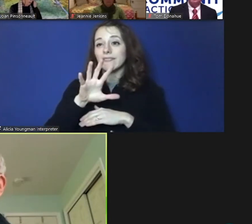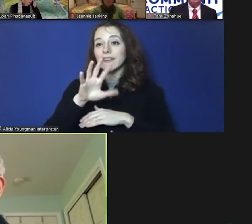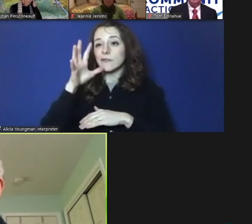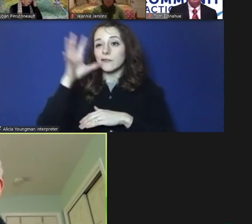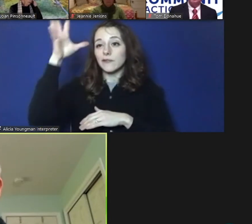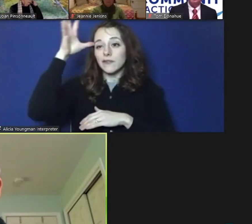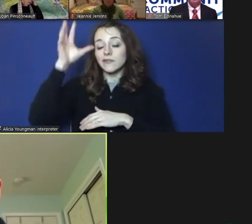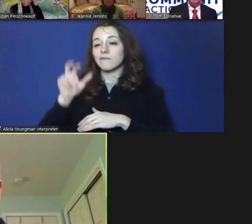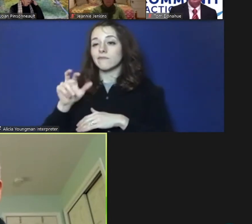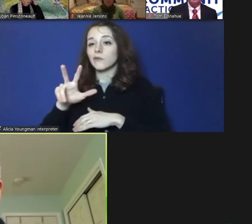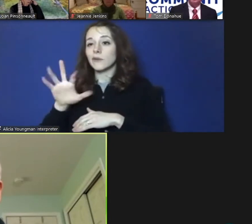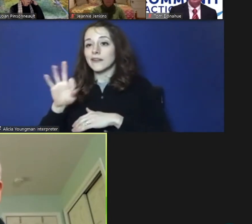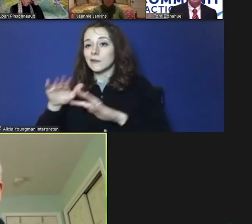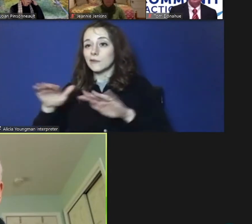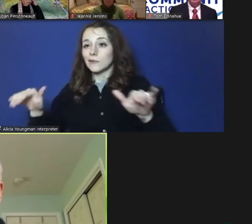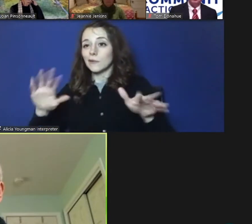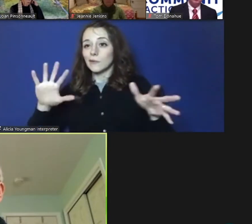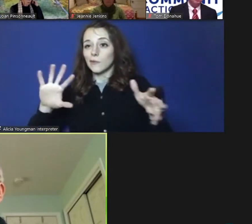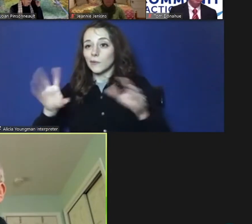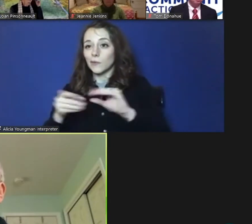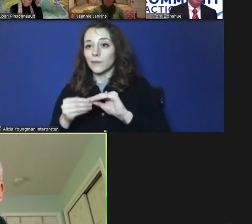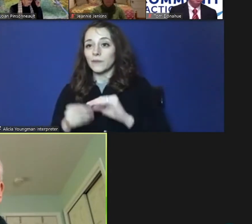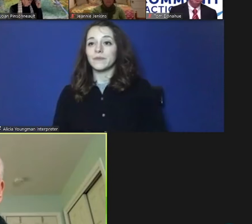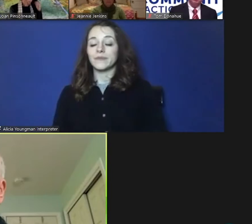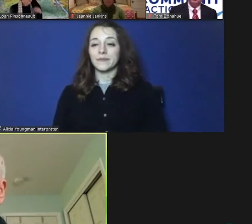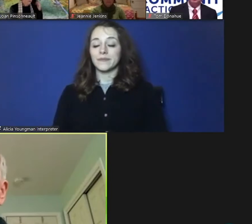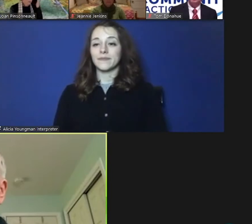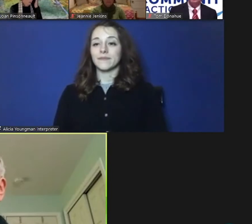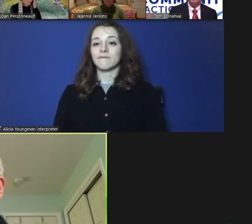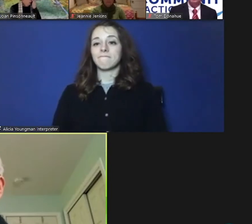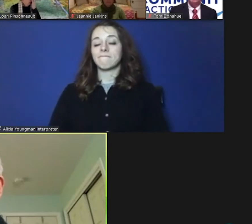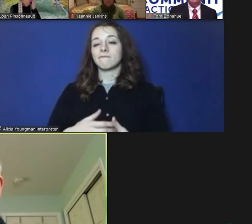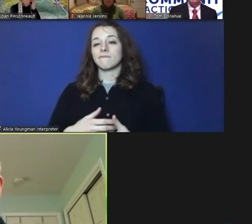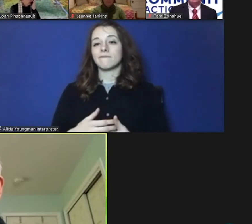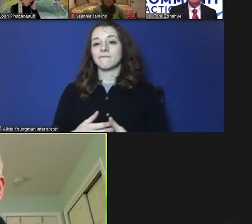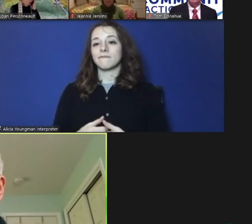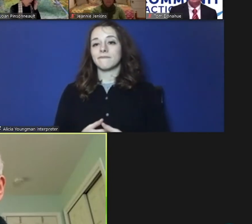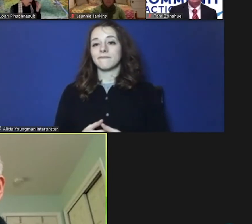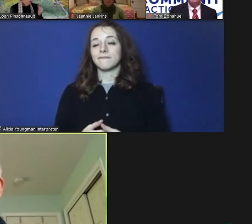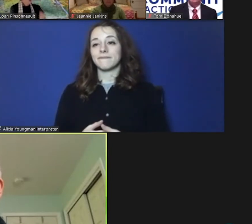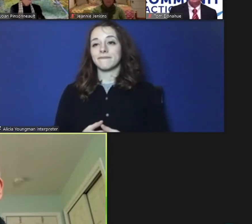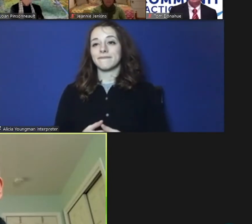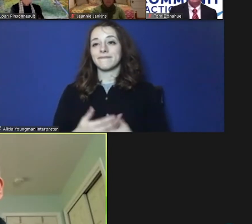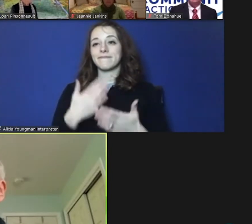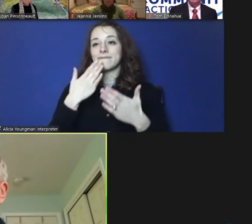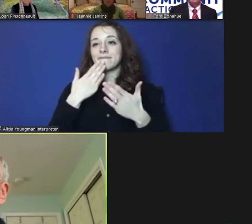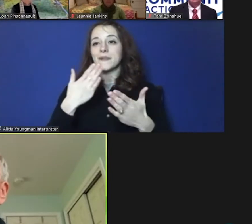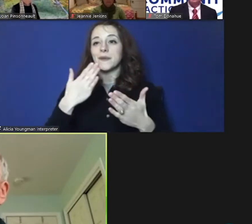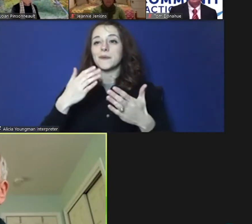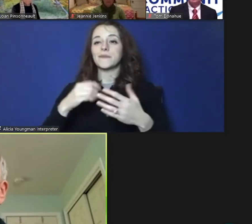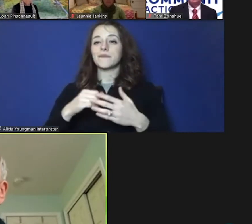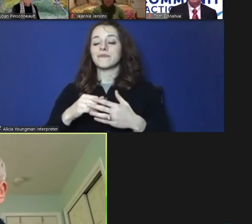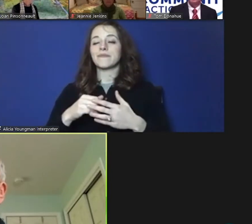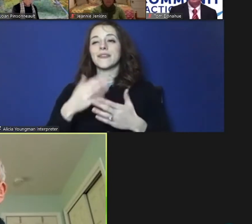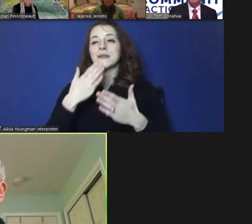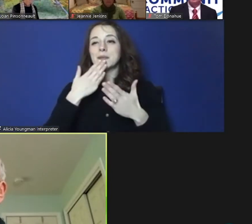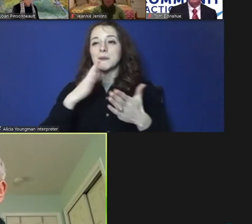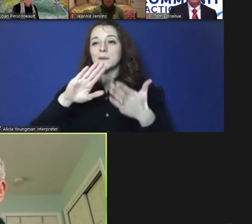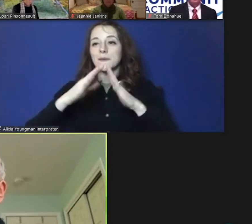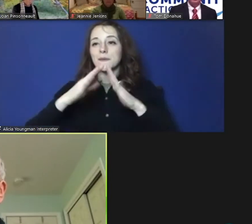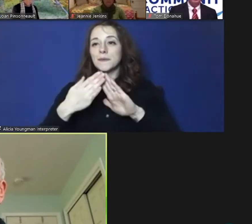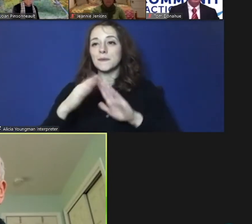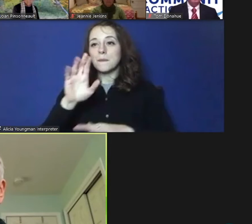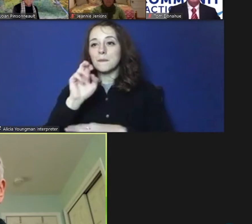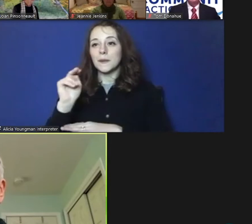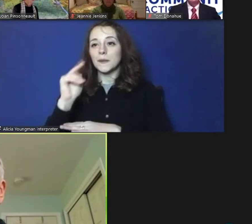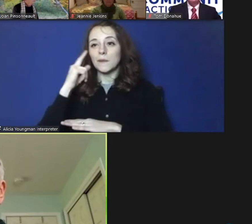and 39 children. We thank the city, the town, for